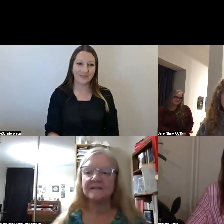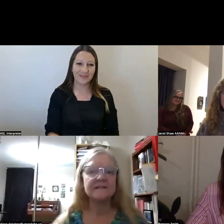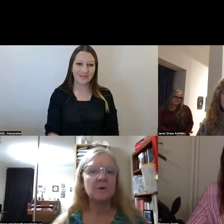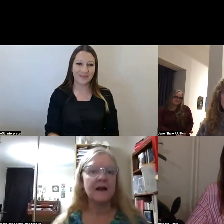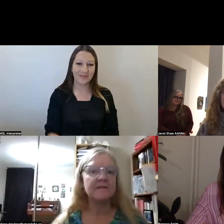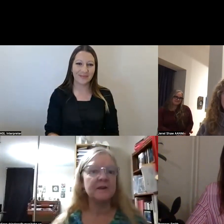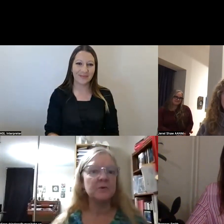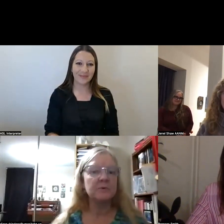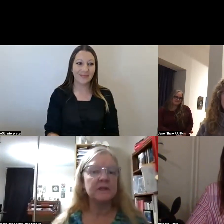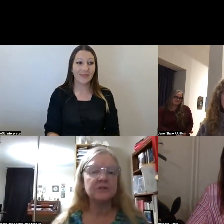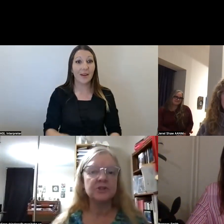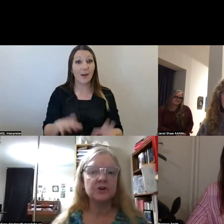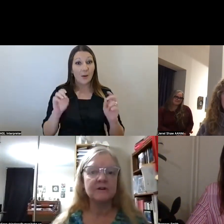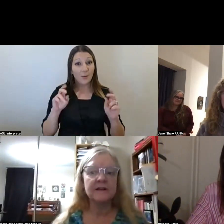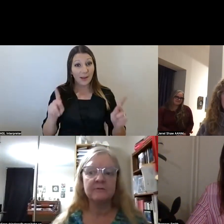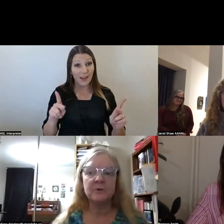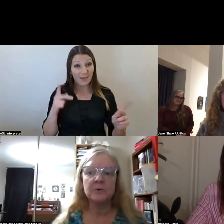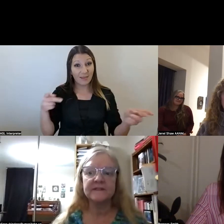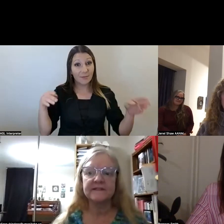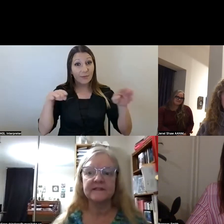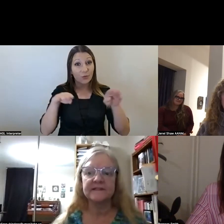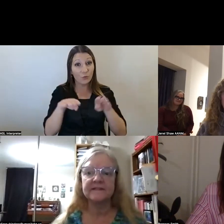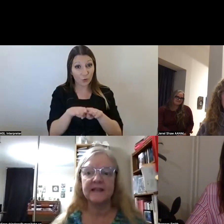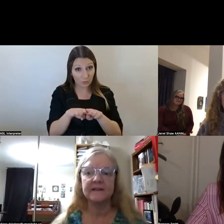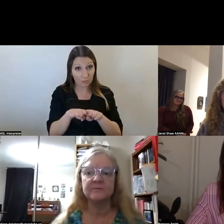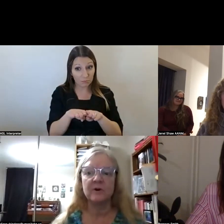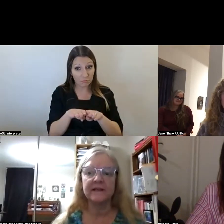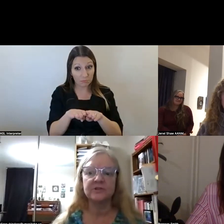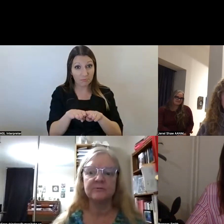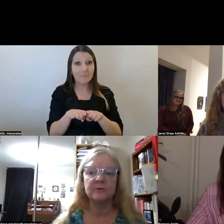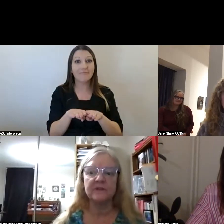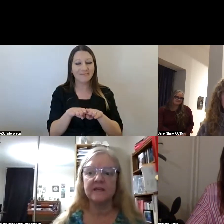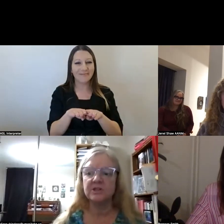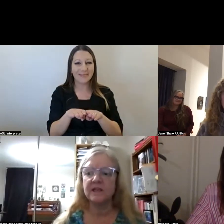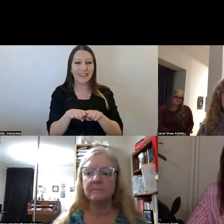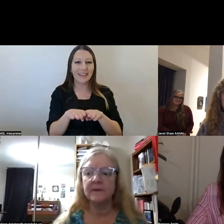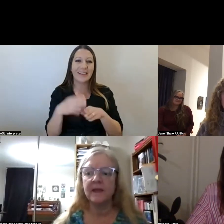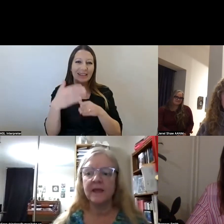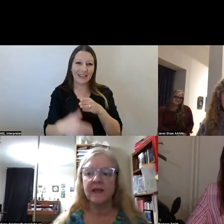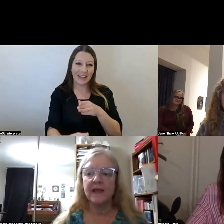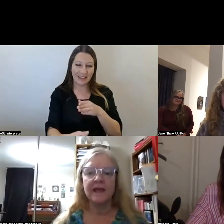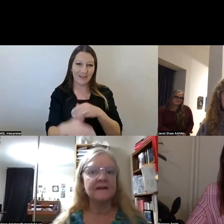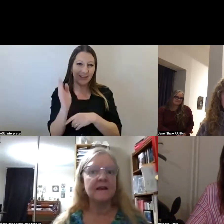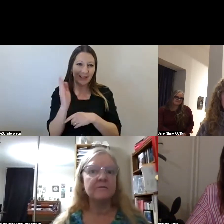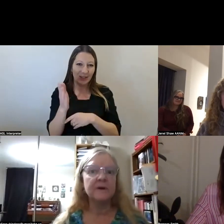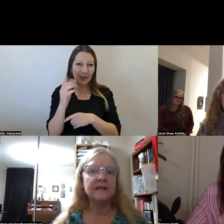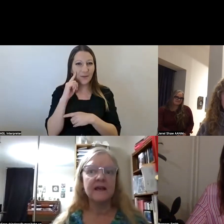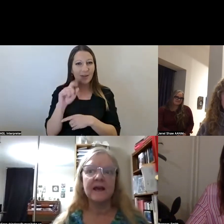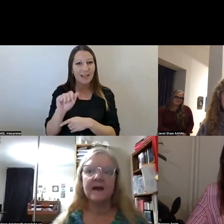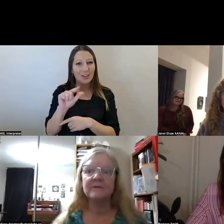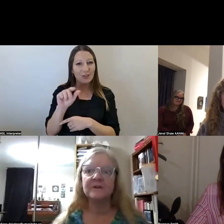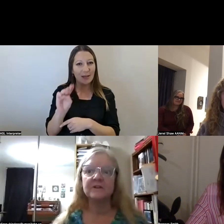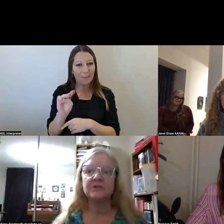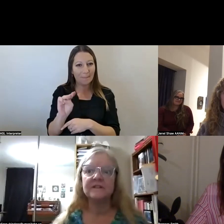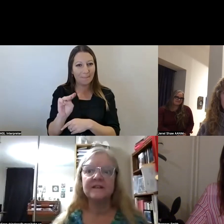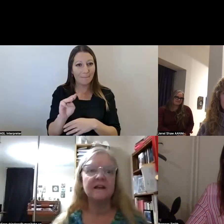Okay, so I think we will adjourn, folks. This is the end of our lecture for the AGM. And everybody